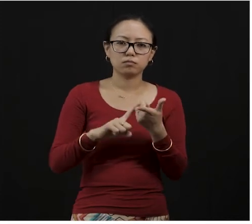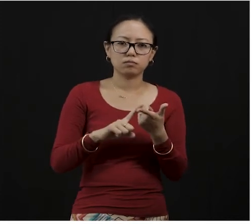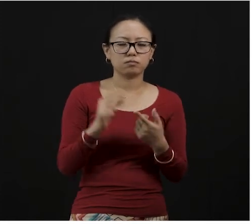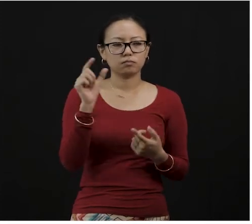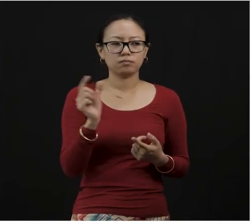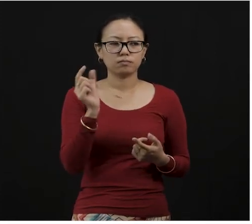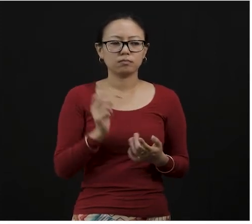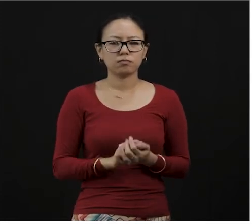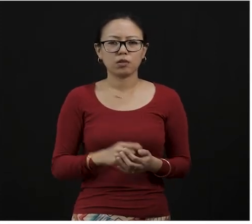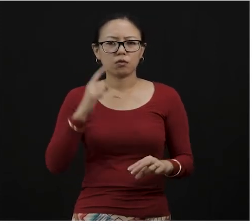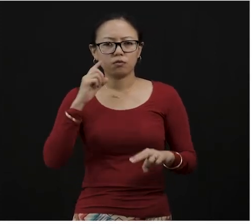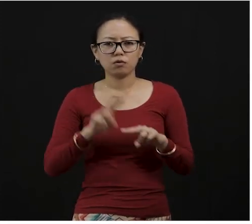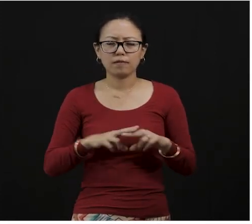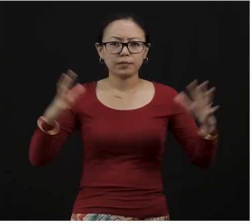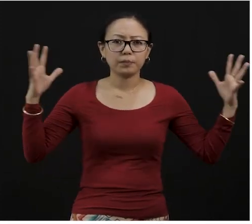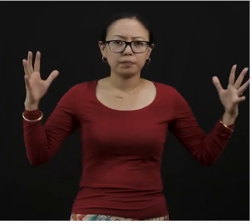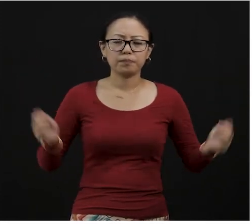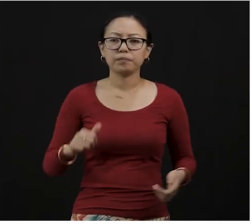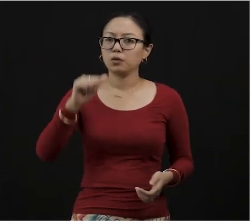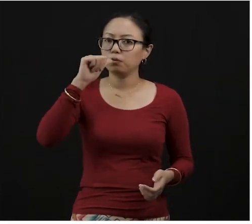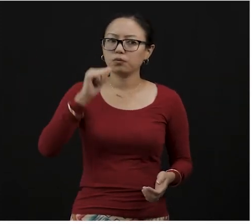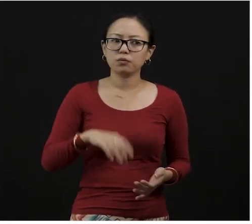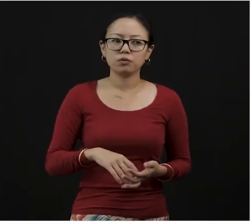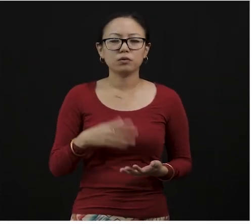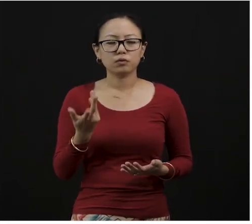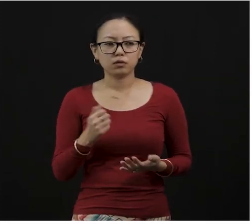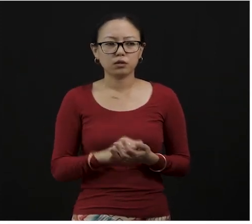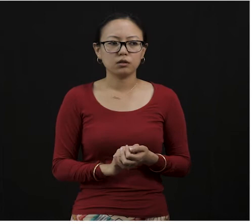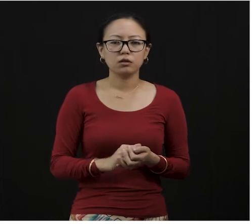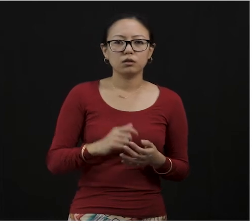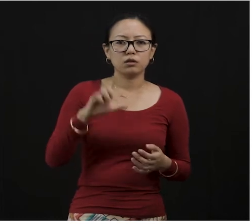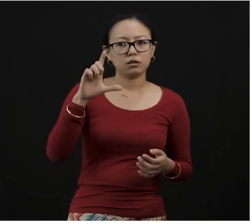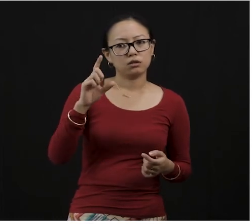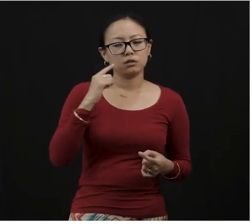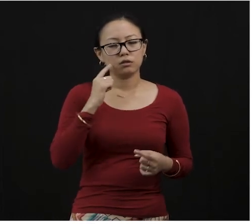different volumes. Here 1 liter, 500 liter, and 200 liter.